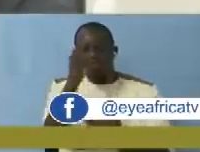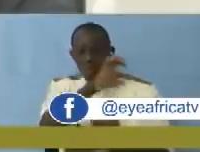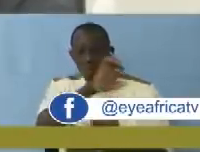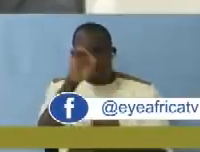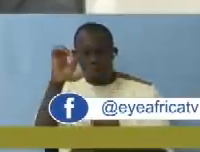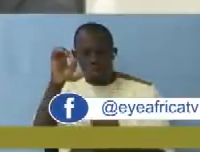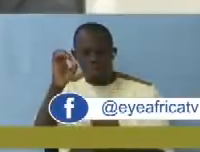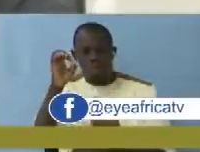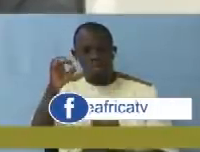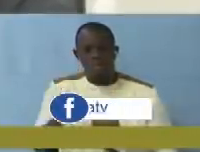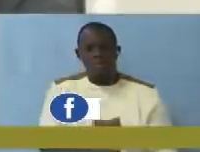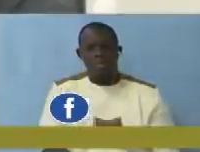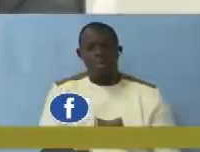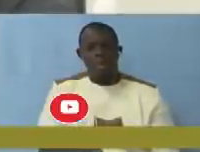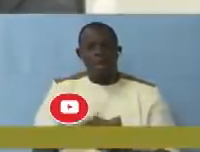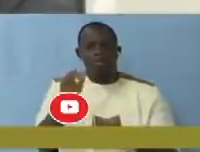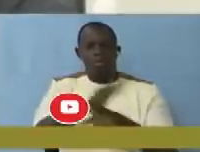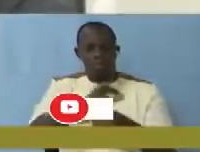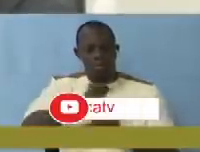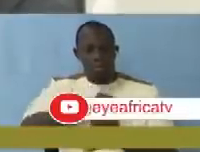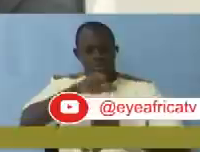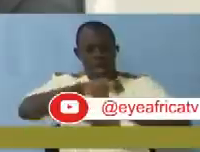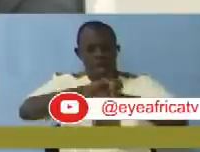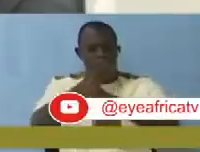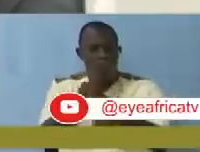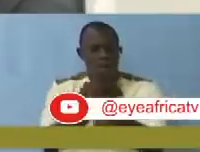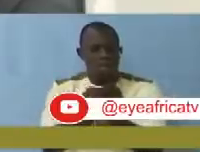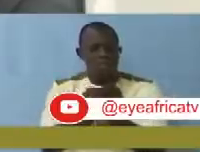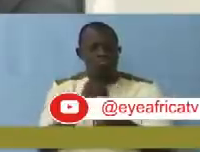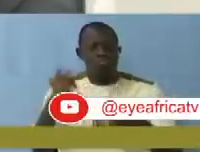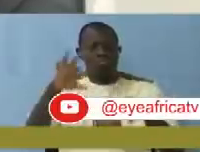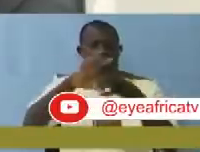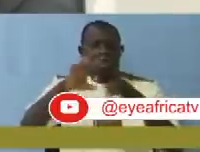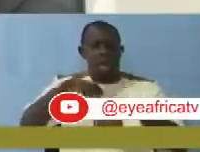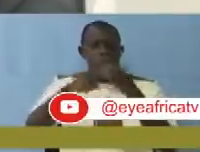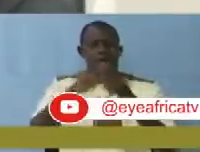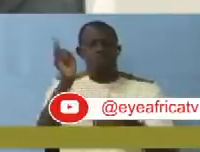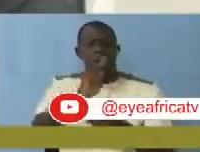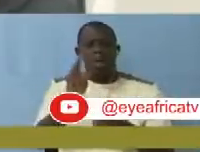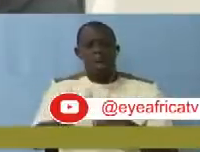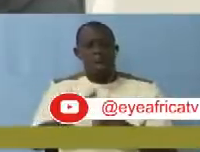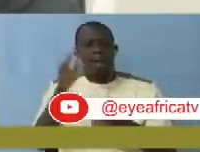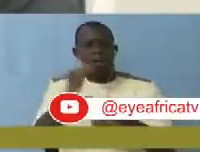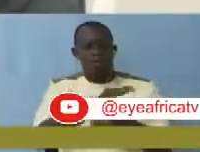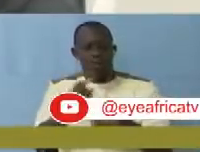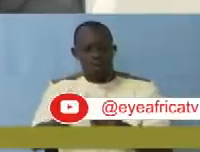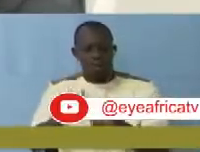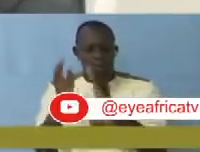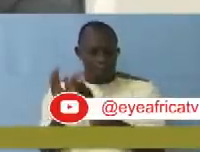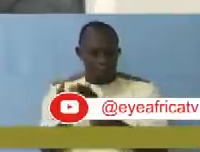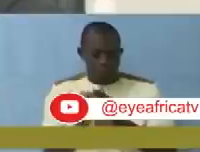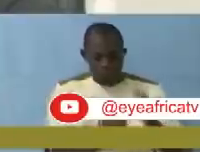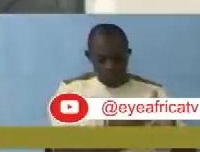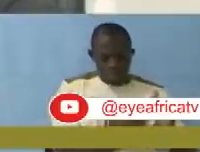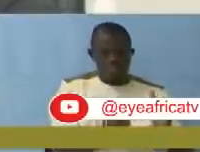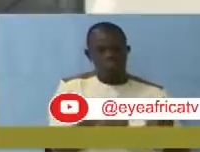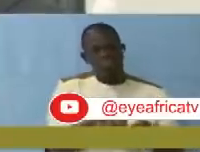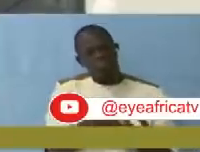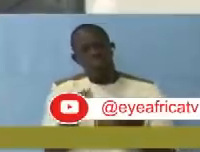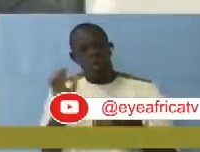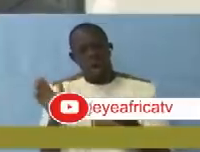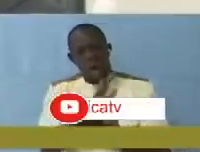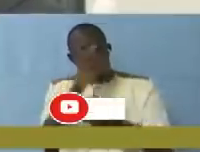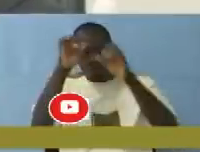memu 2000 he was arrested in connection with an alleged coup d'etat or assassination plan by Lalo Jaite.